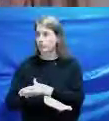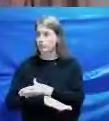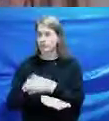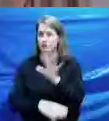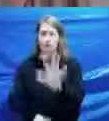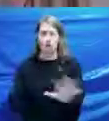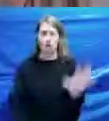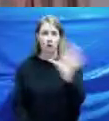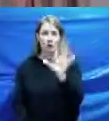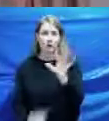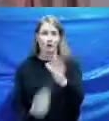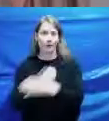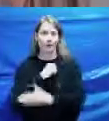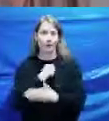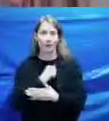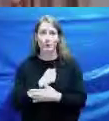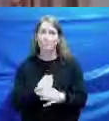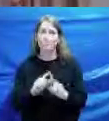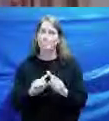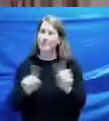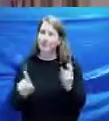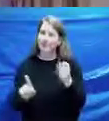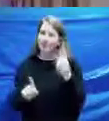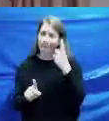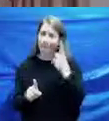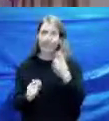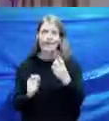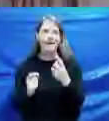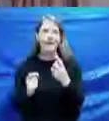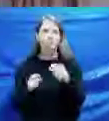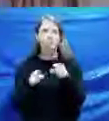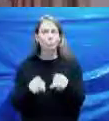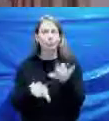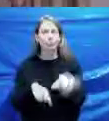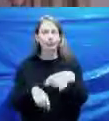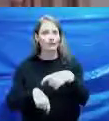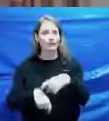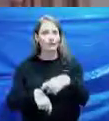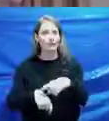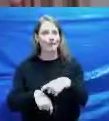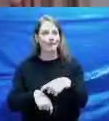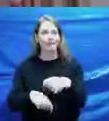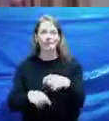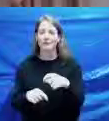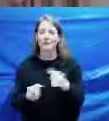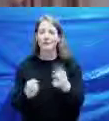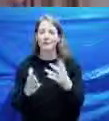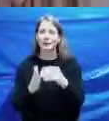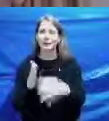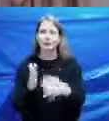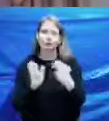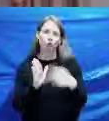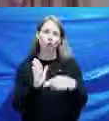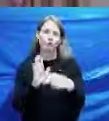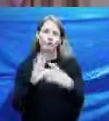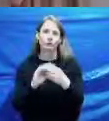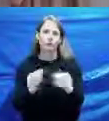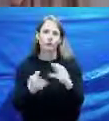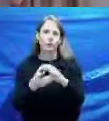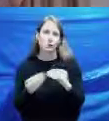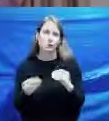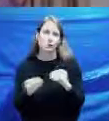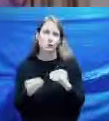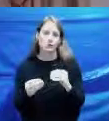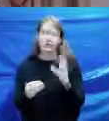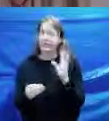because 80% of what students are reading in that literature, in that literacy block is stories, we typically no longer have time in elementary